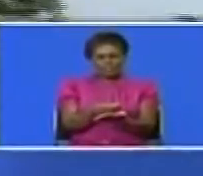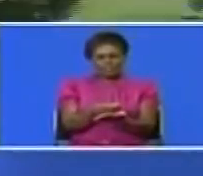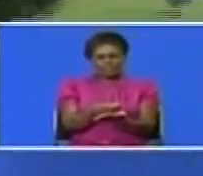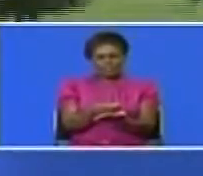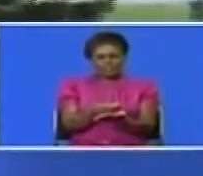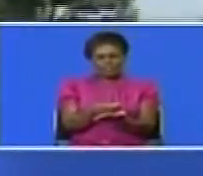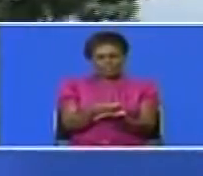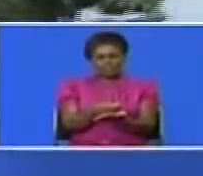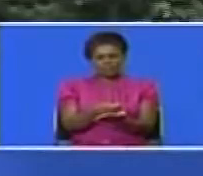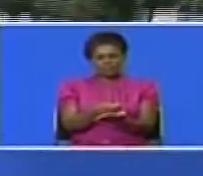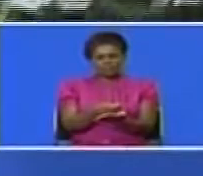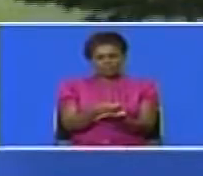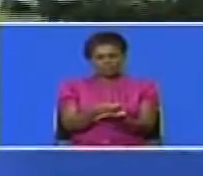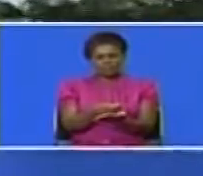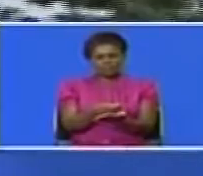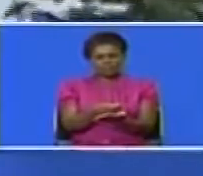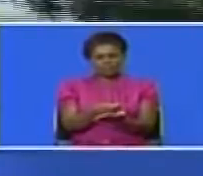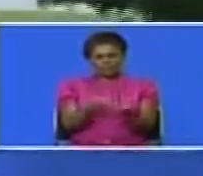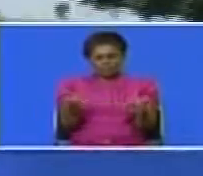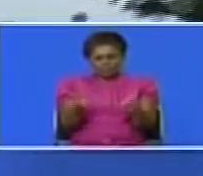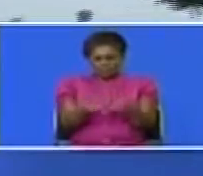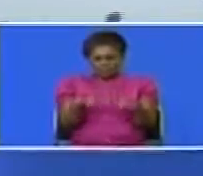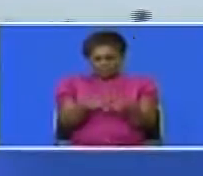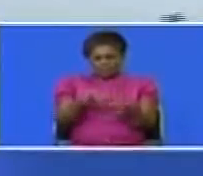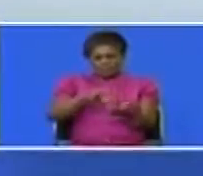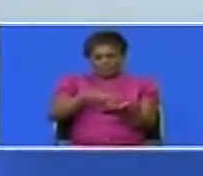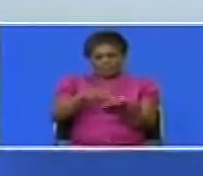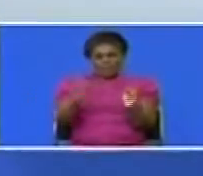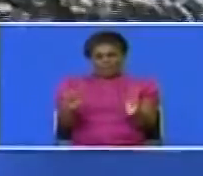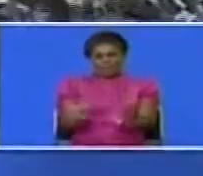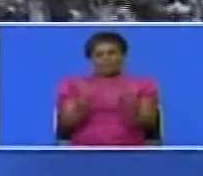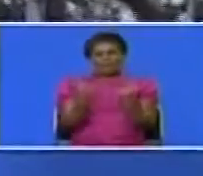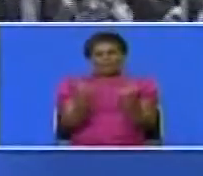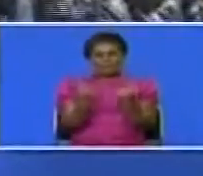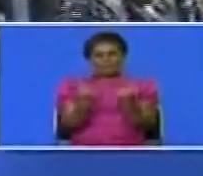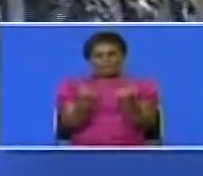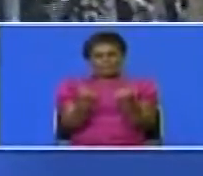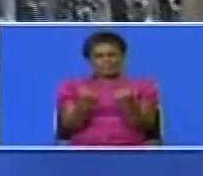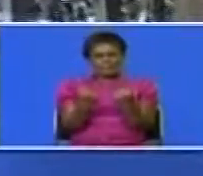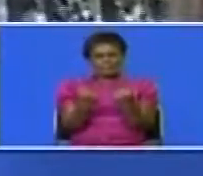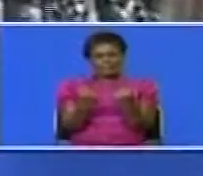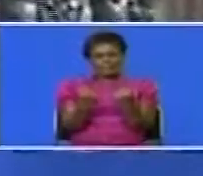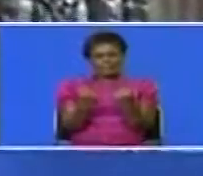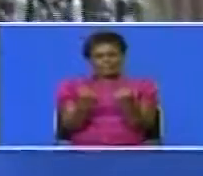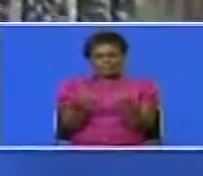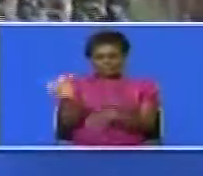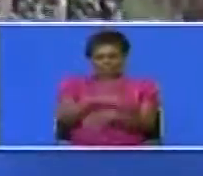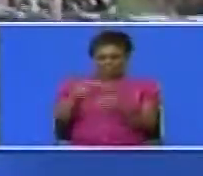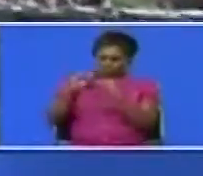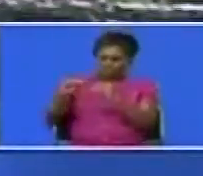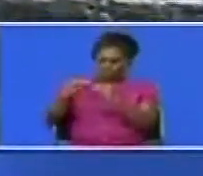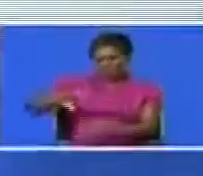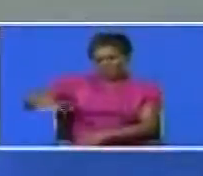of 20 million Kenya shillings. Known for its high quality tea, Nandi County hopes more athletes can go back to training in the